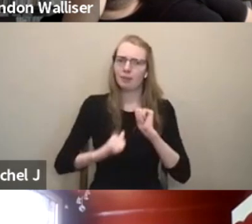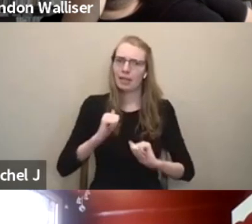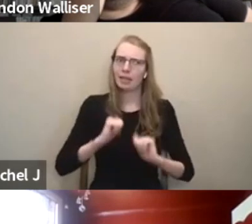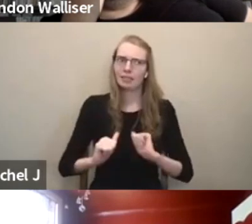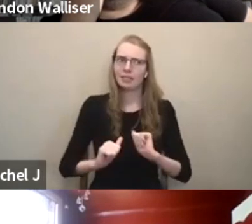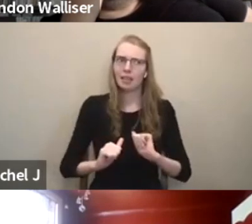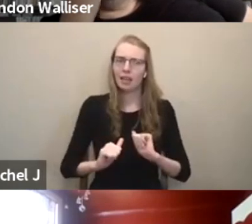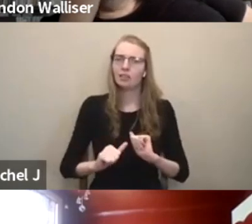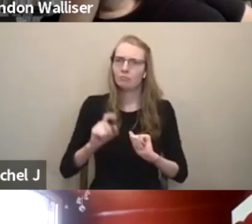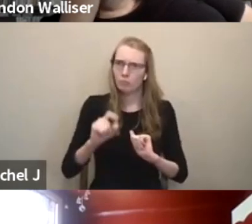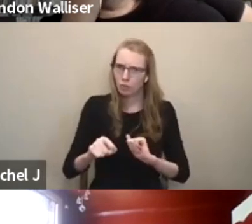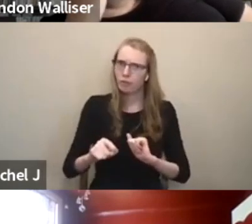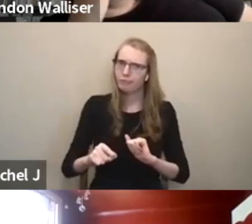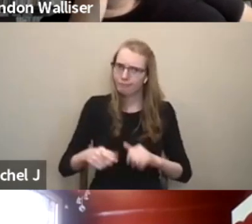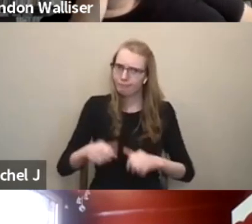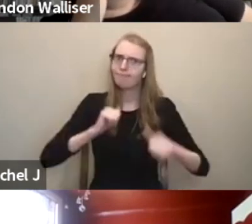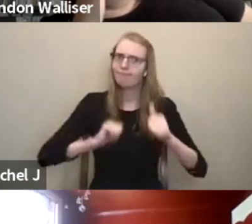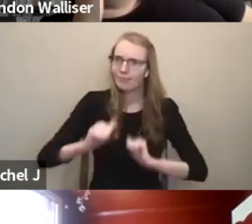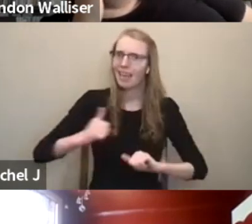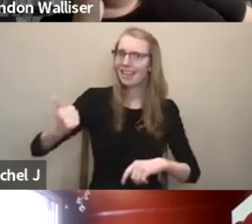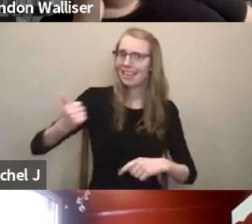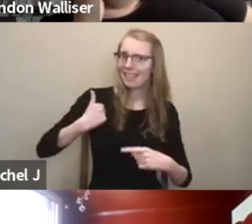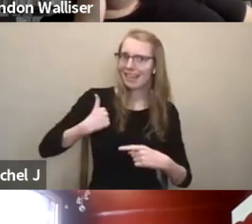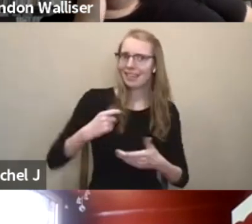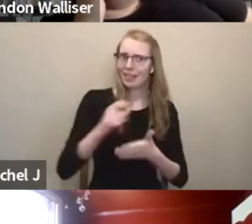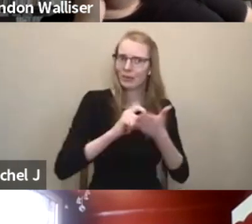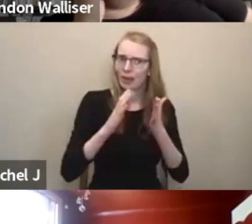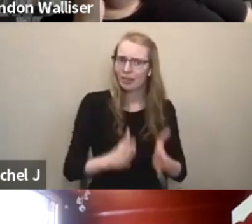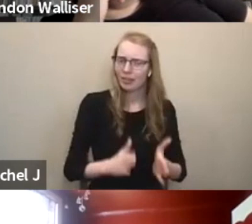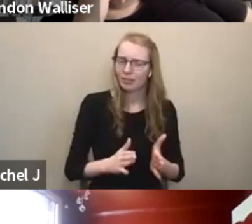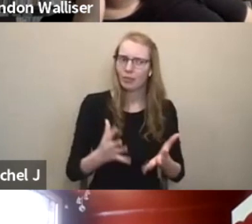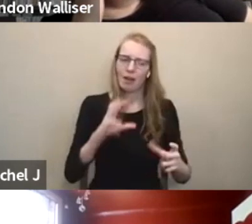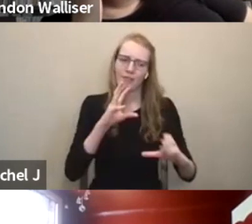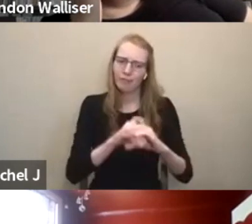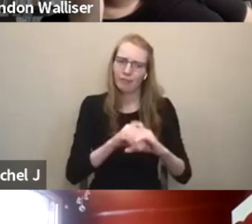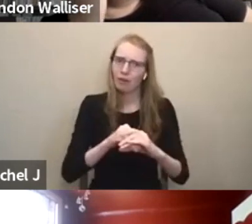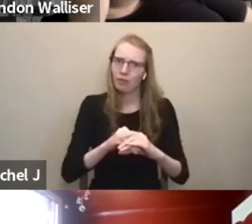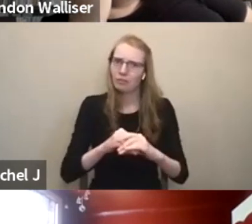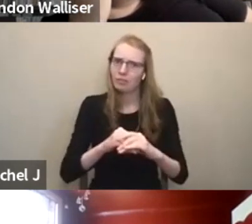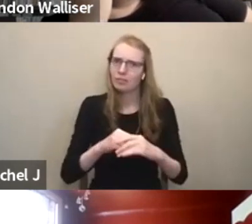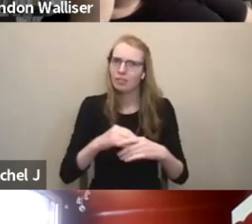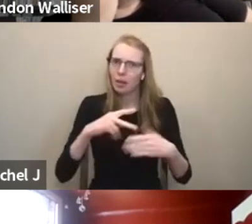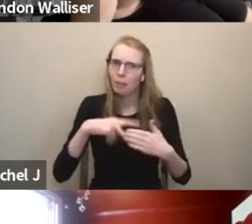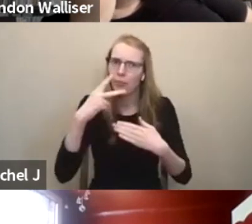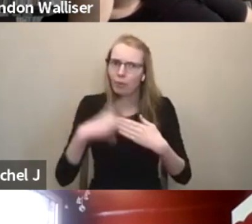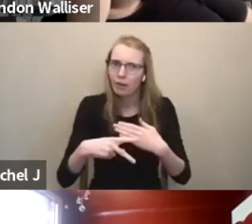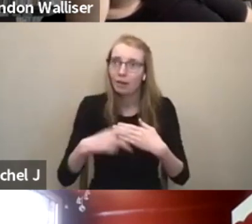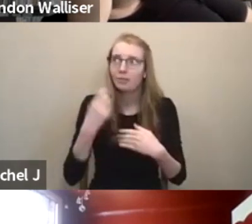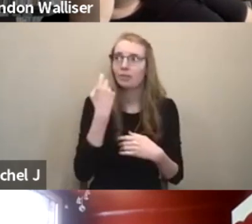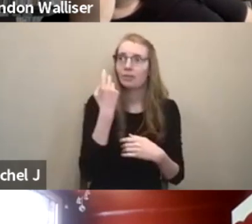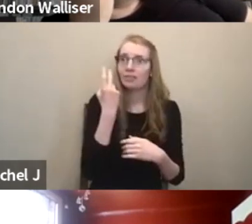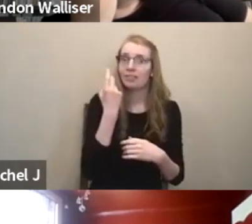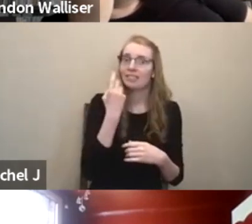put on and be part of our programming, and you can see that even just in the last 2 years of the work that we've done. I am trying to read all the